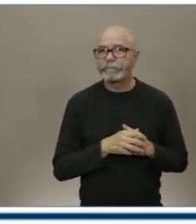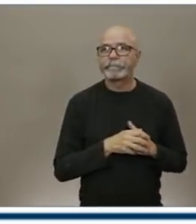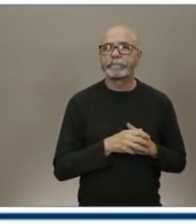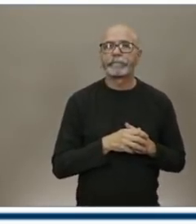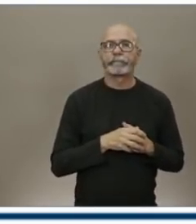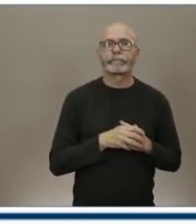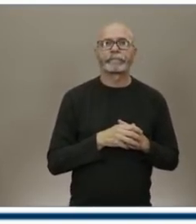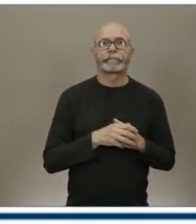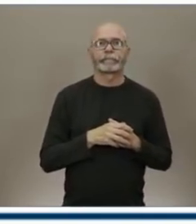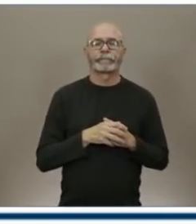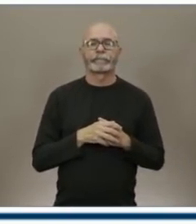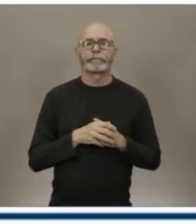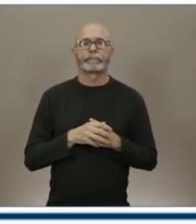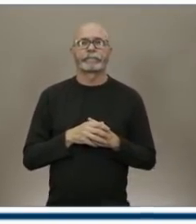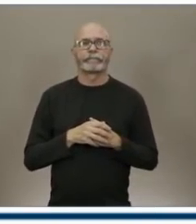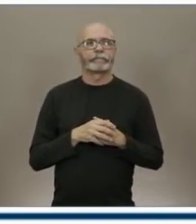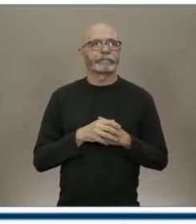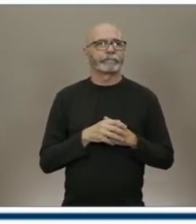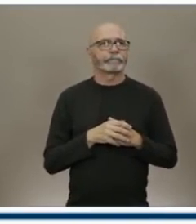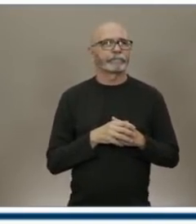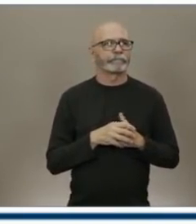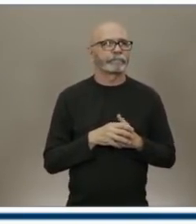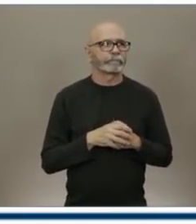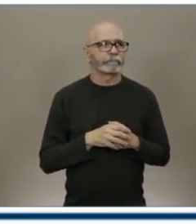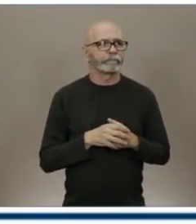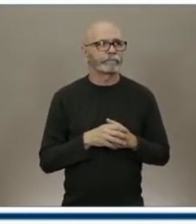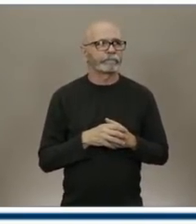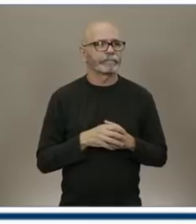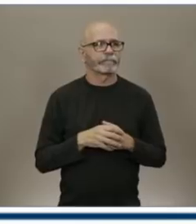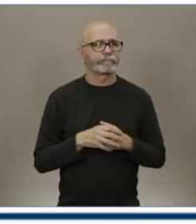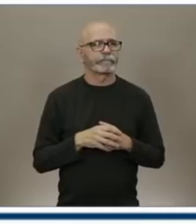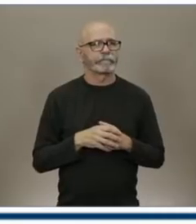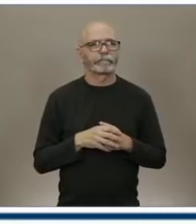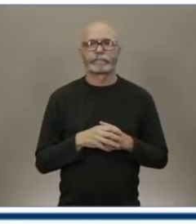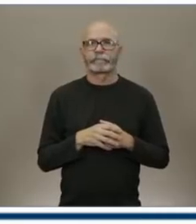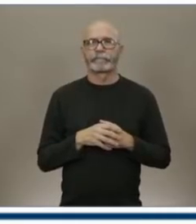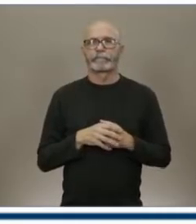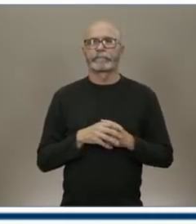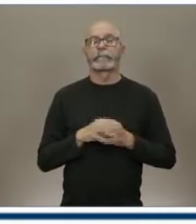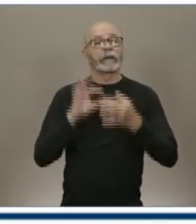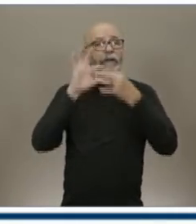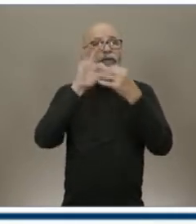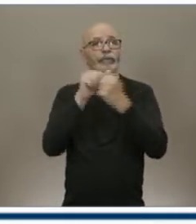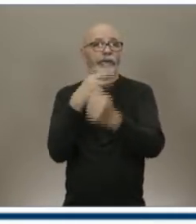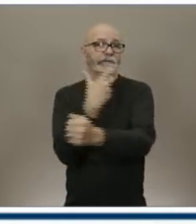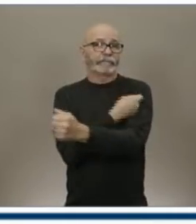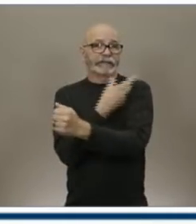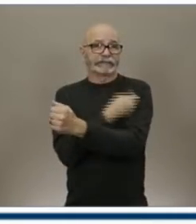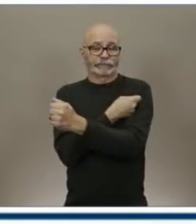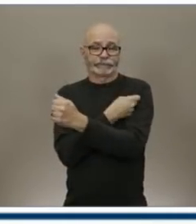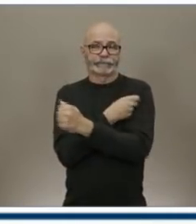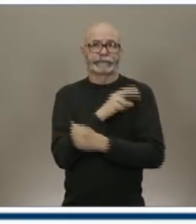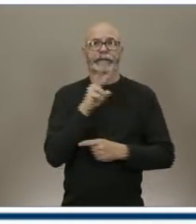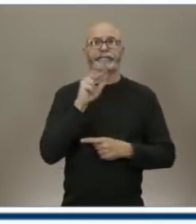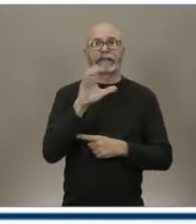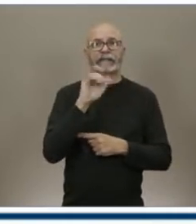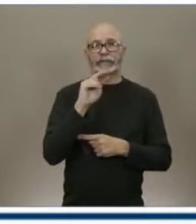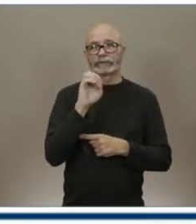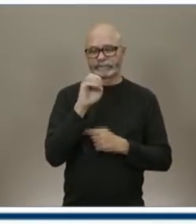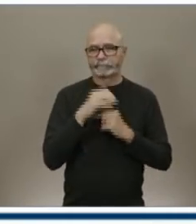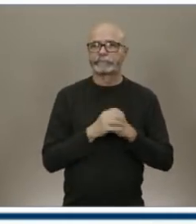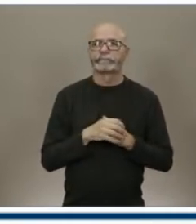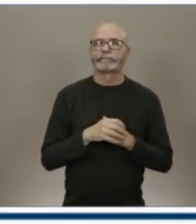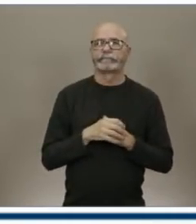rollout goes, are there going to be any special instructions for people when they're in between their two shots? Will they have